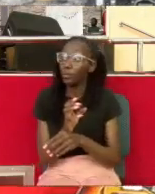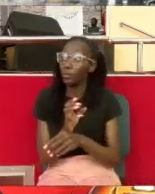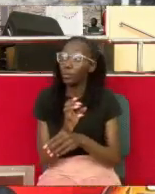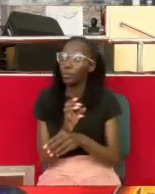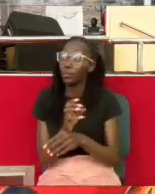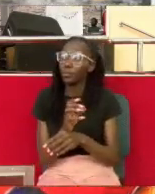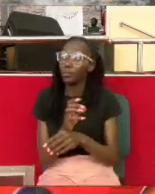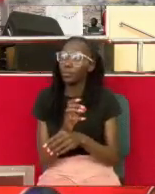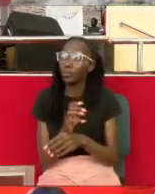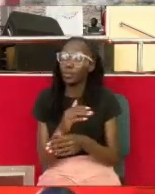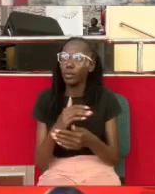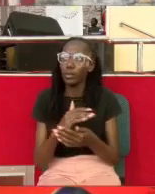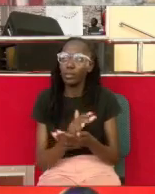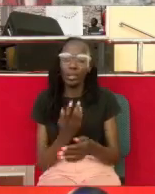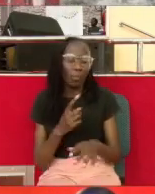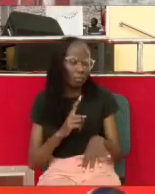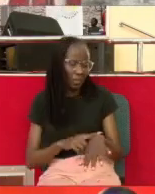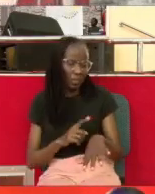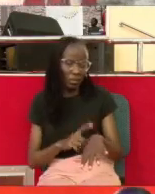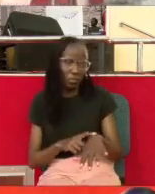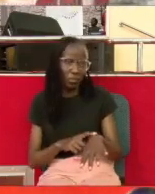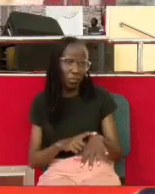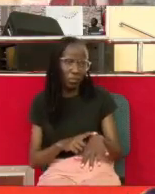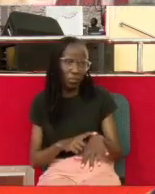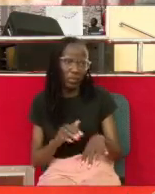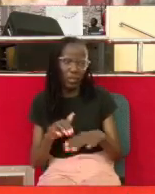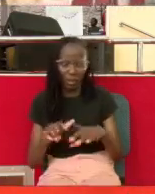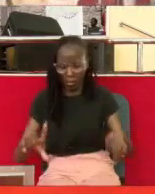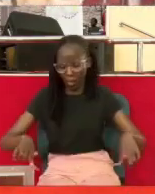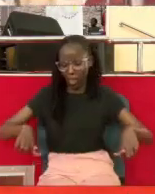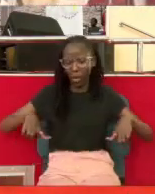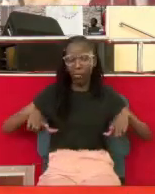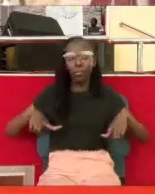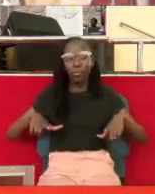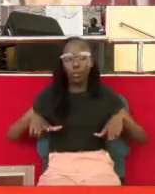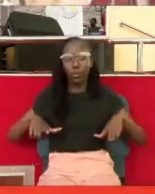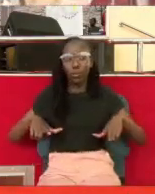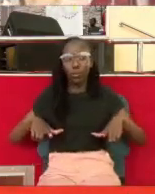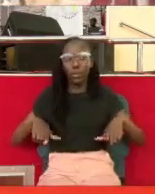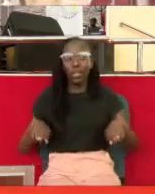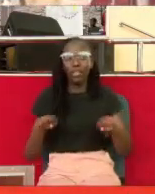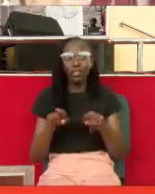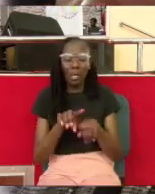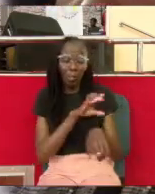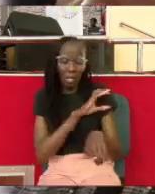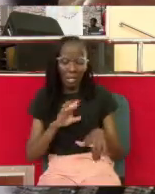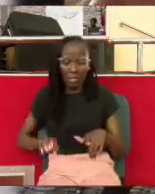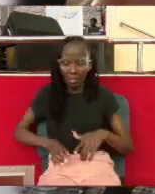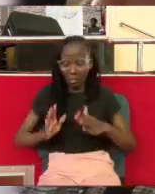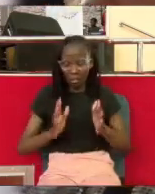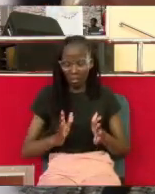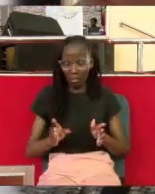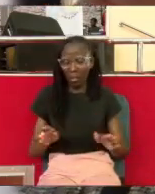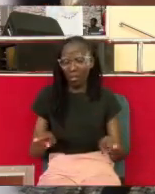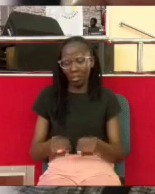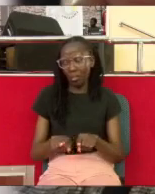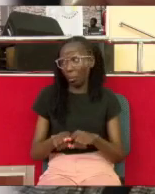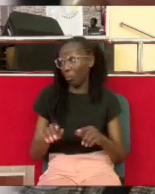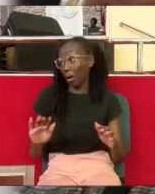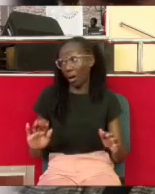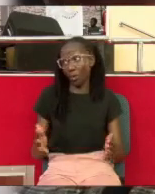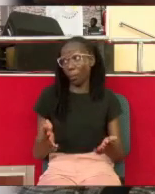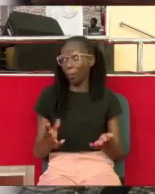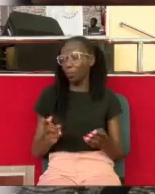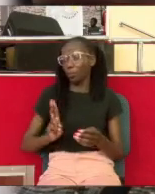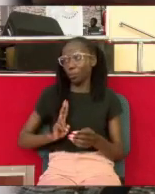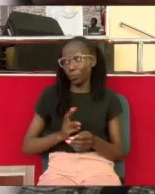these are some of our moments in life. This is what Christians sometimes we are. One,